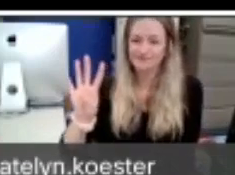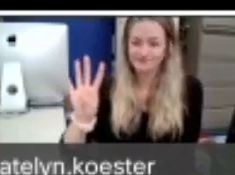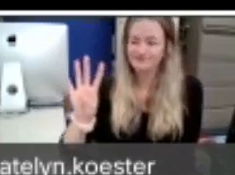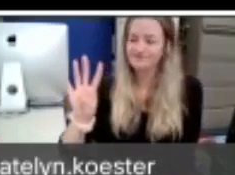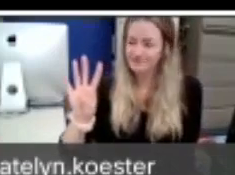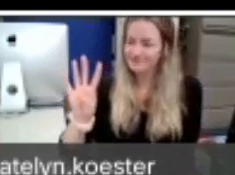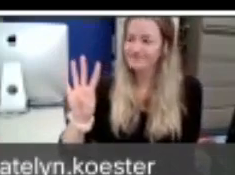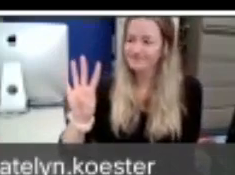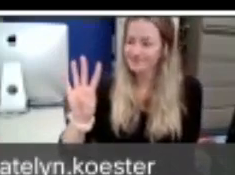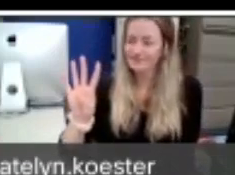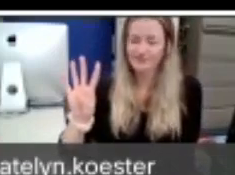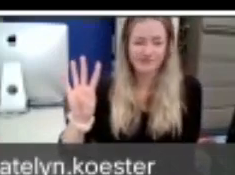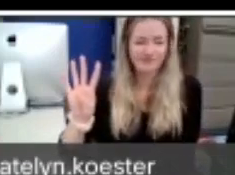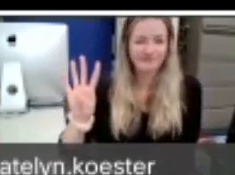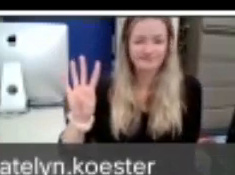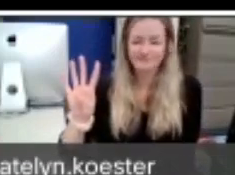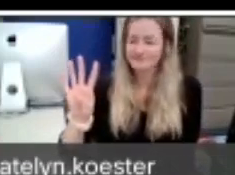Four.